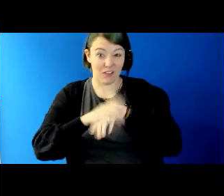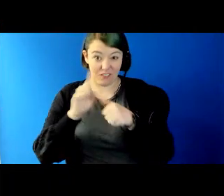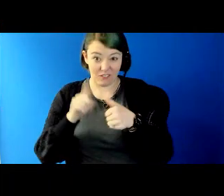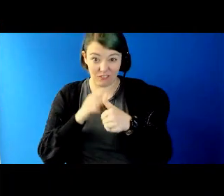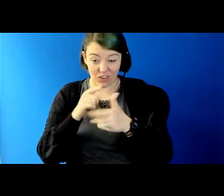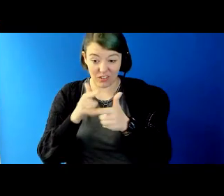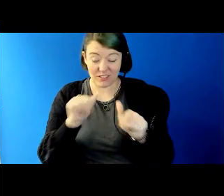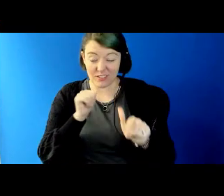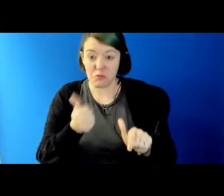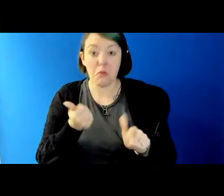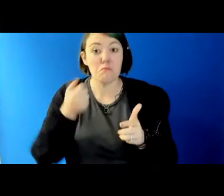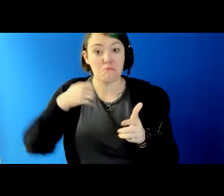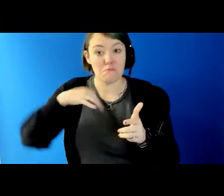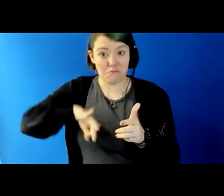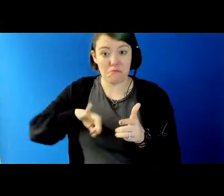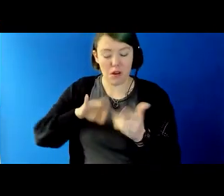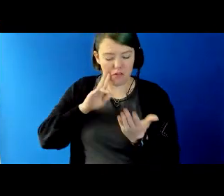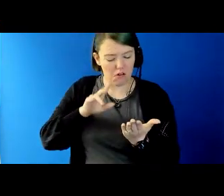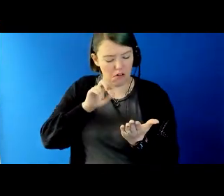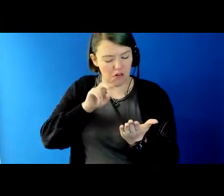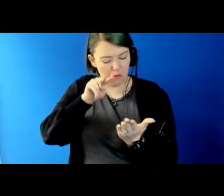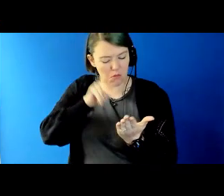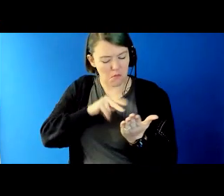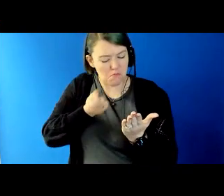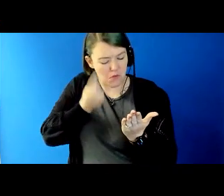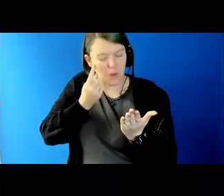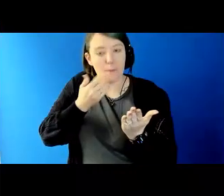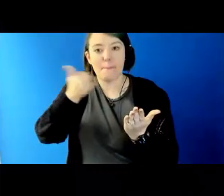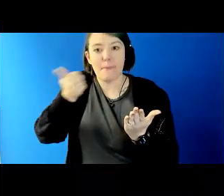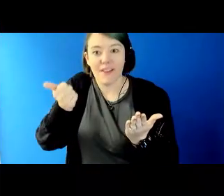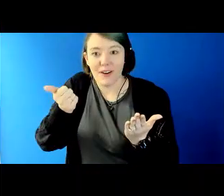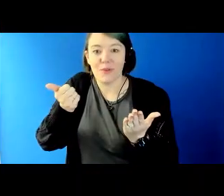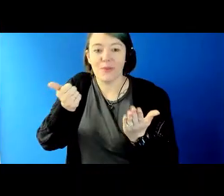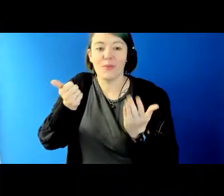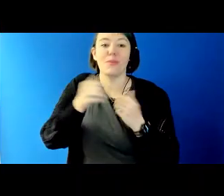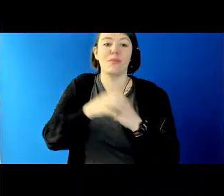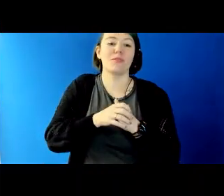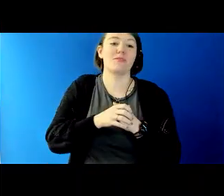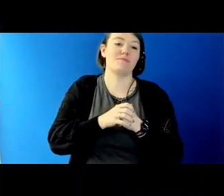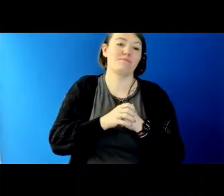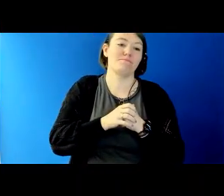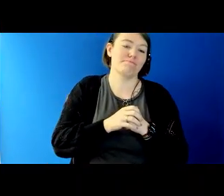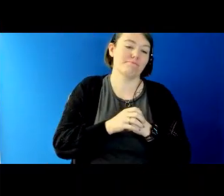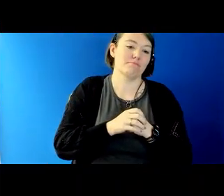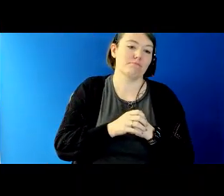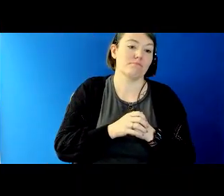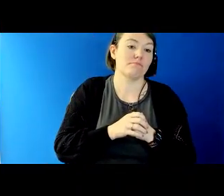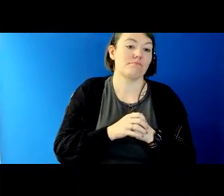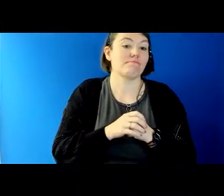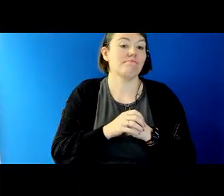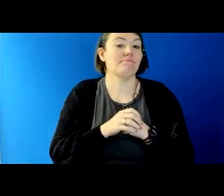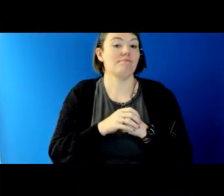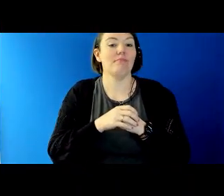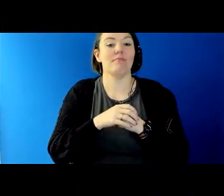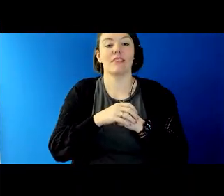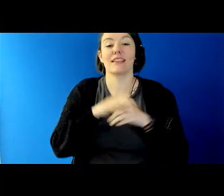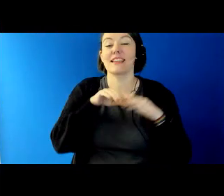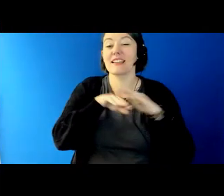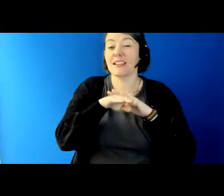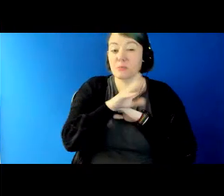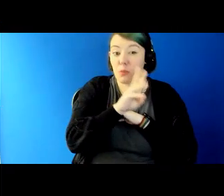is accessible websites and documents. Those that use clear structure, readable fonts, and alt text for